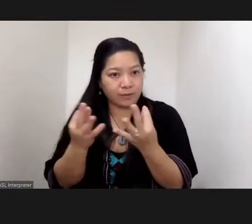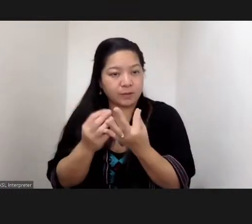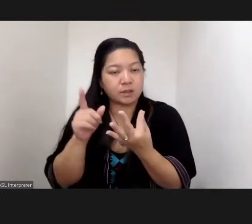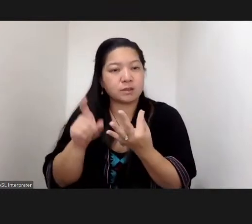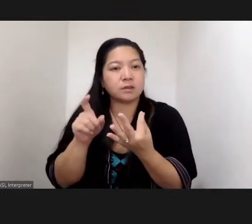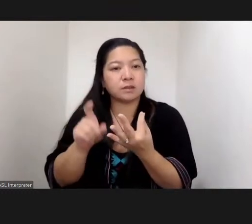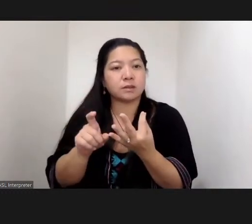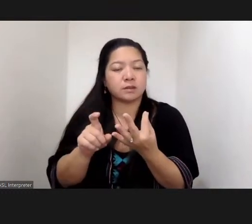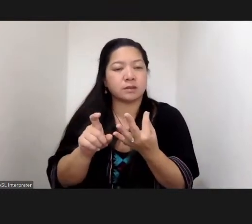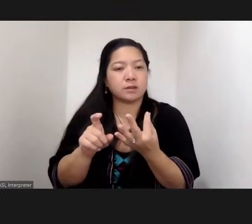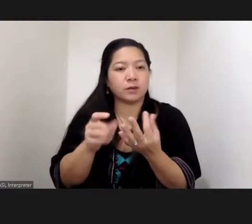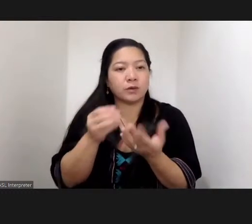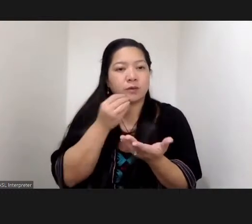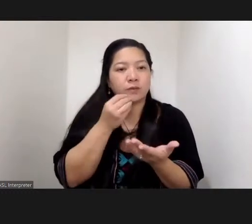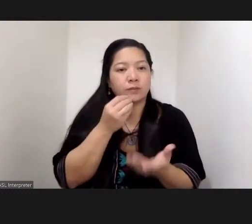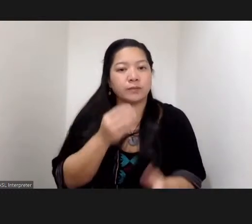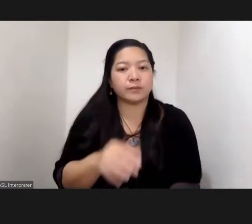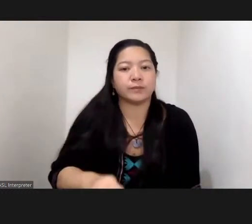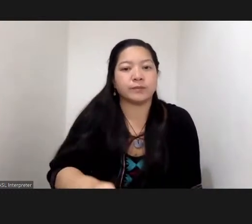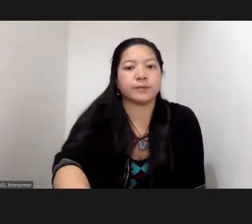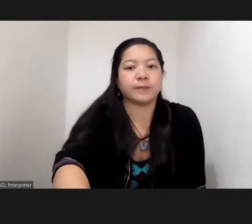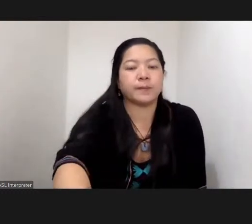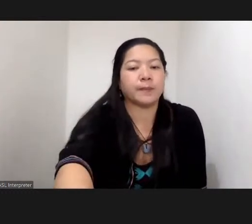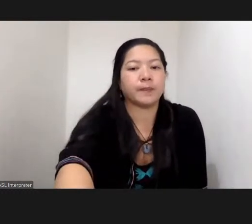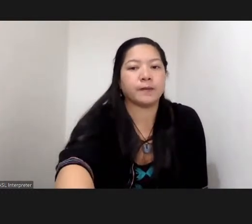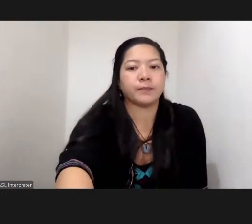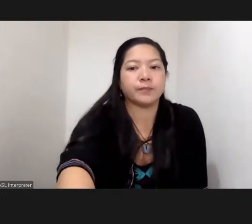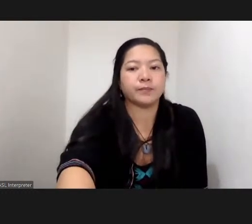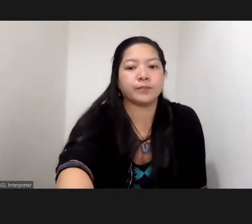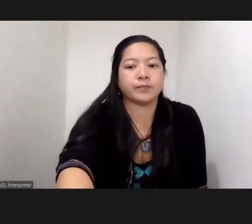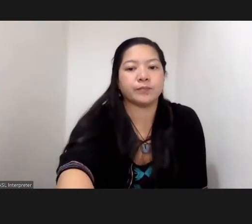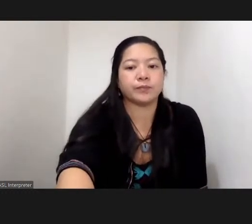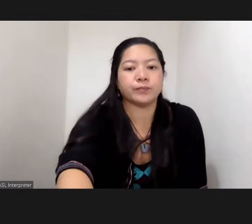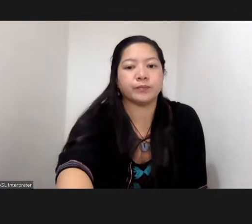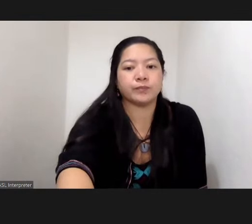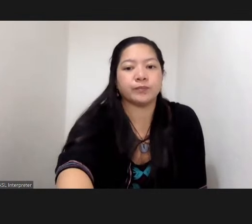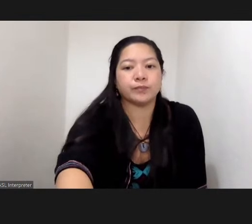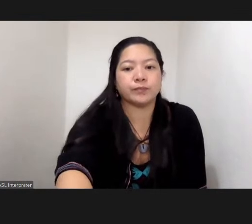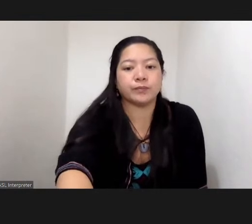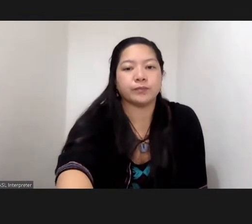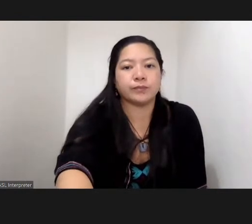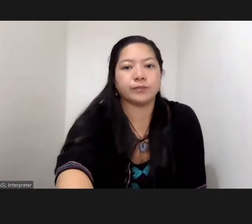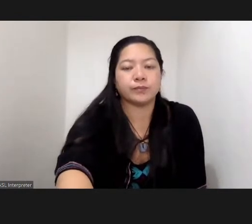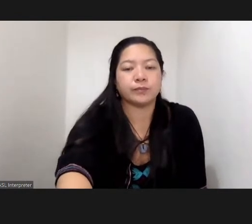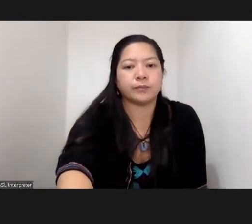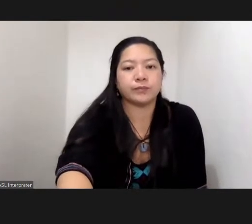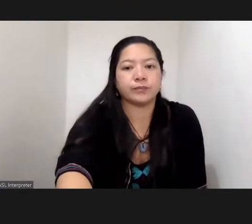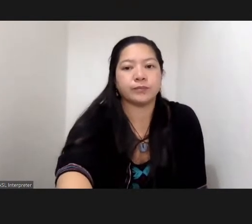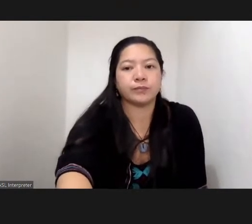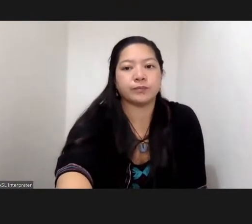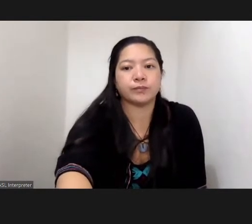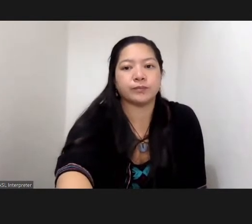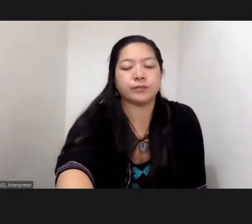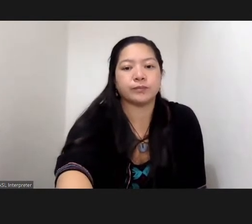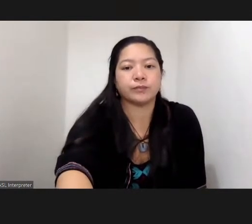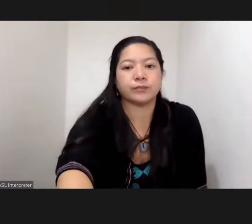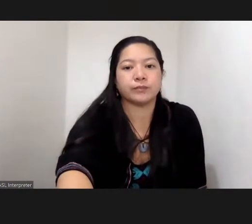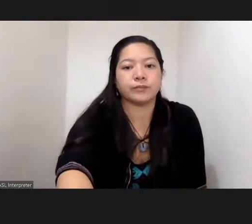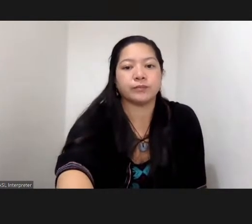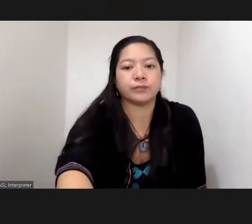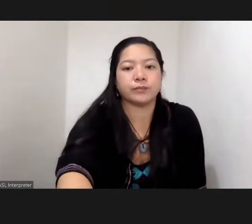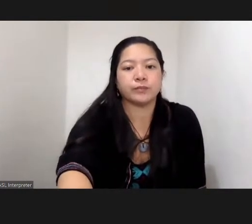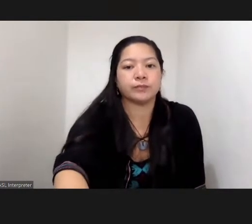Thank you, Governor. Thank you, Aurora. Last but not least, Tony Lamarana, KFC7 PNC. Half a day,